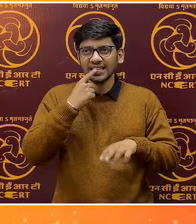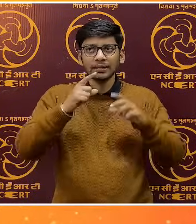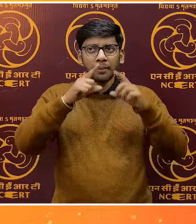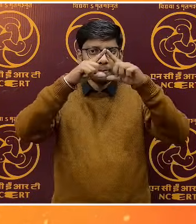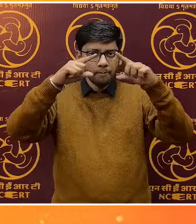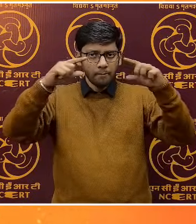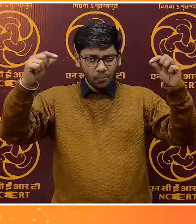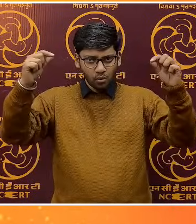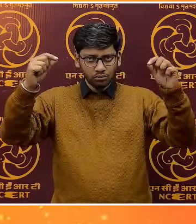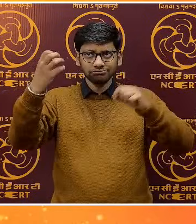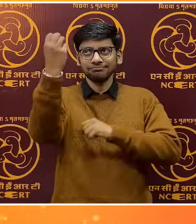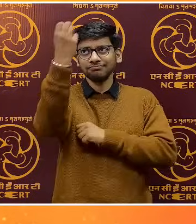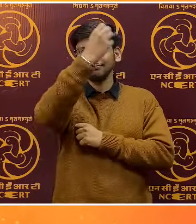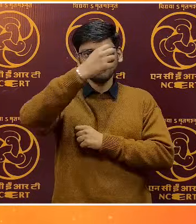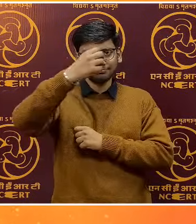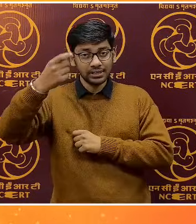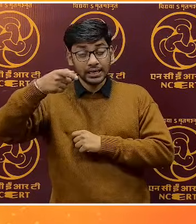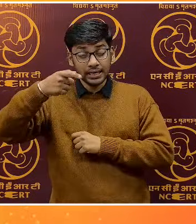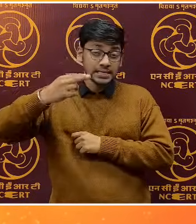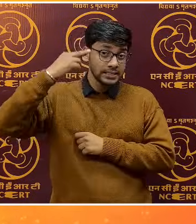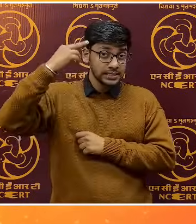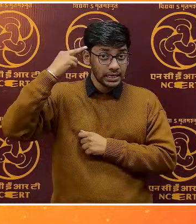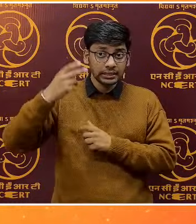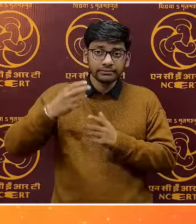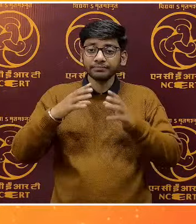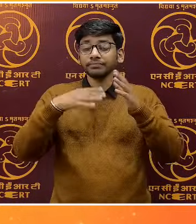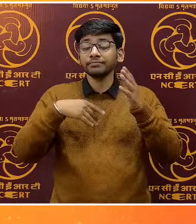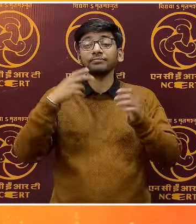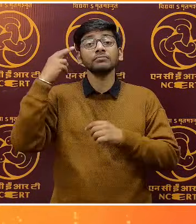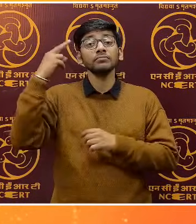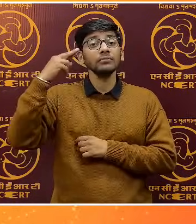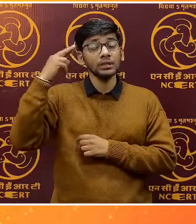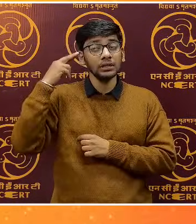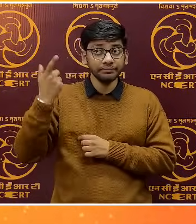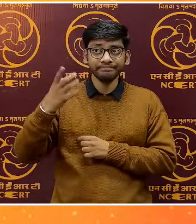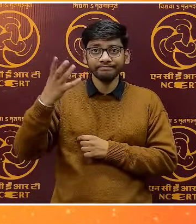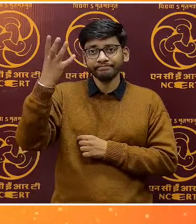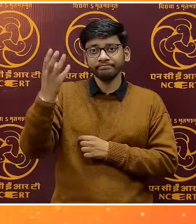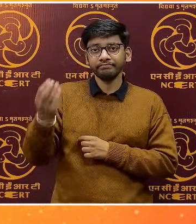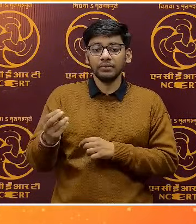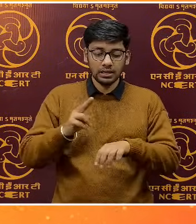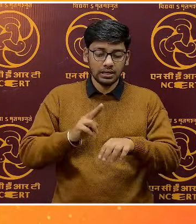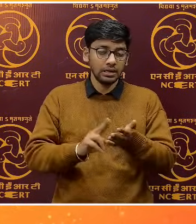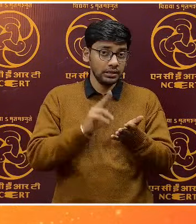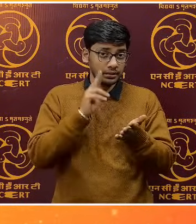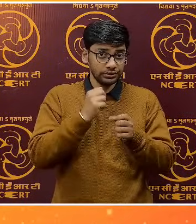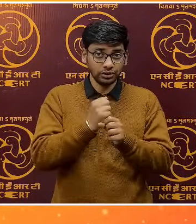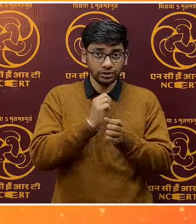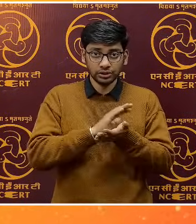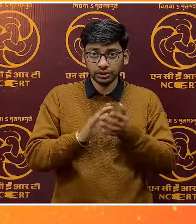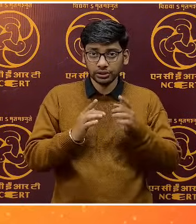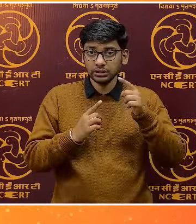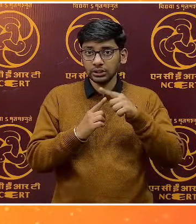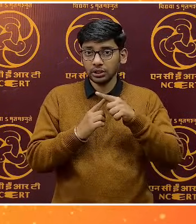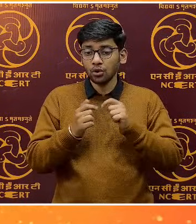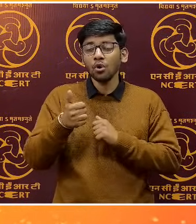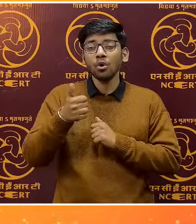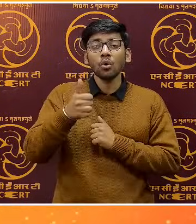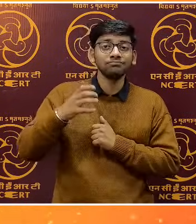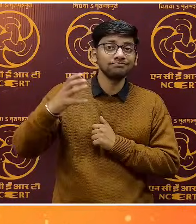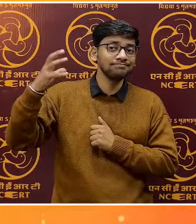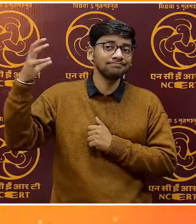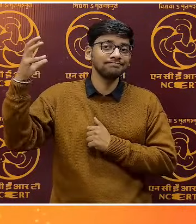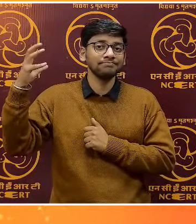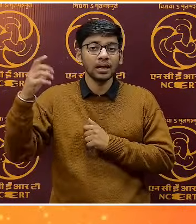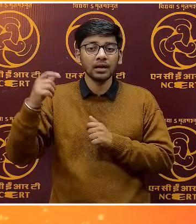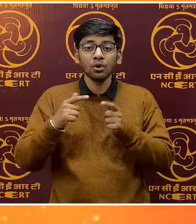stars. Yes, absolutely. So what greeting she'll use here, ma'am? Definitely good night. Yes, she will use good night for this